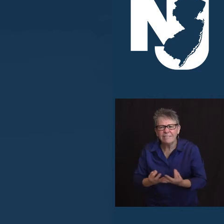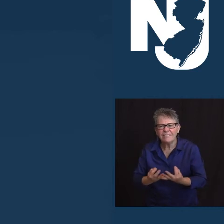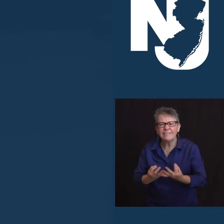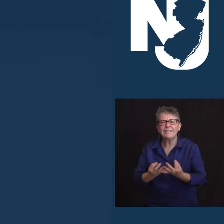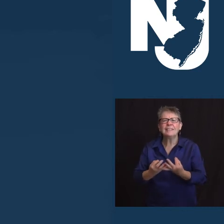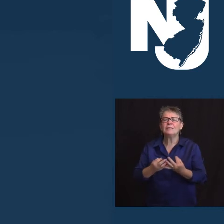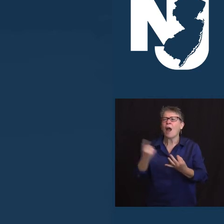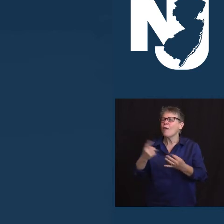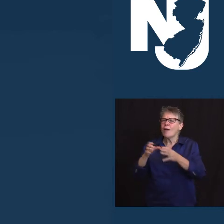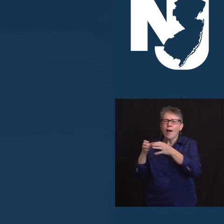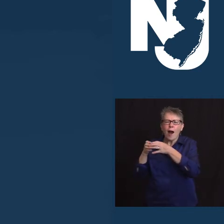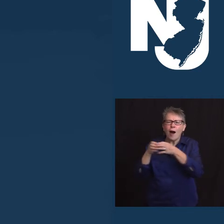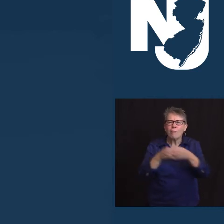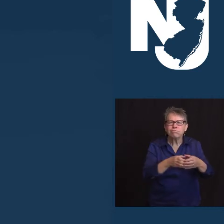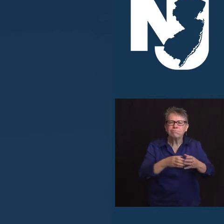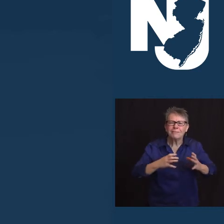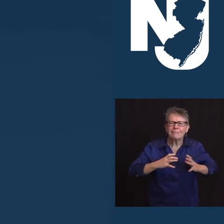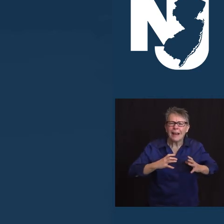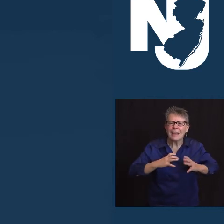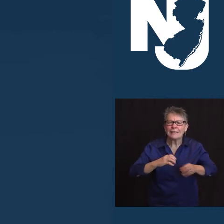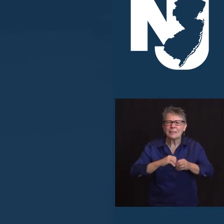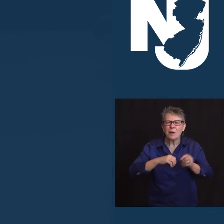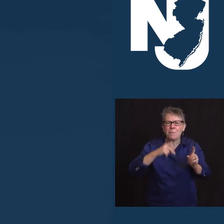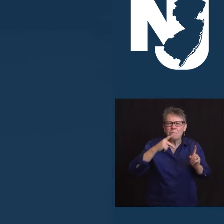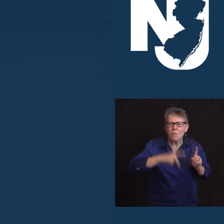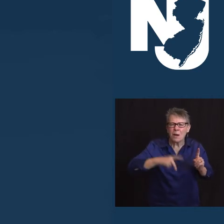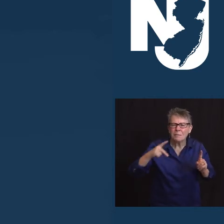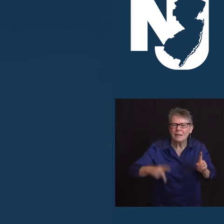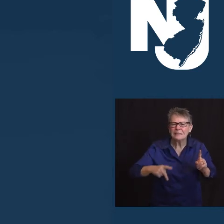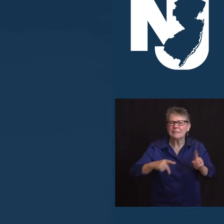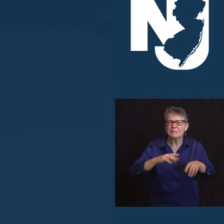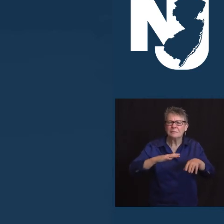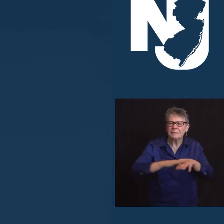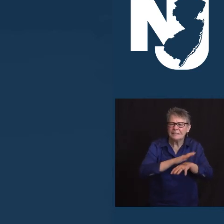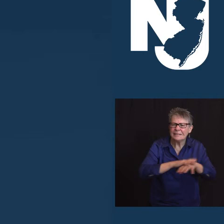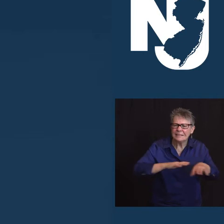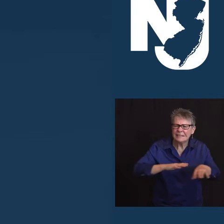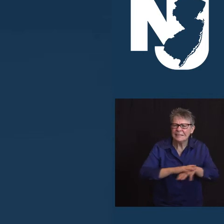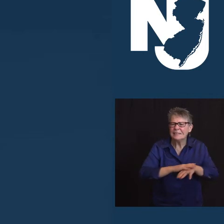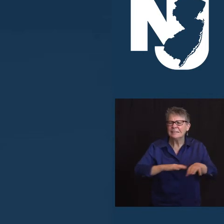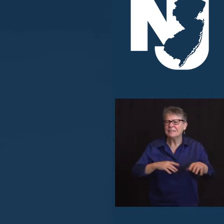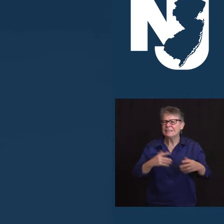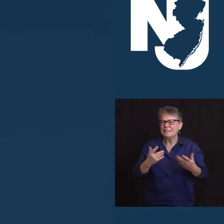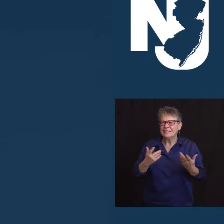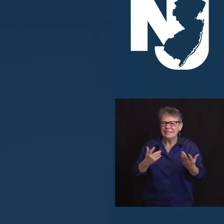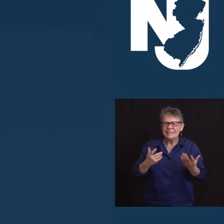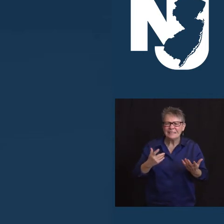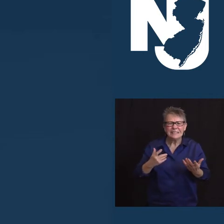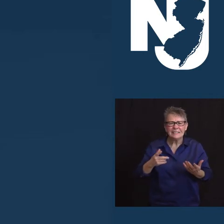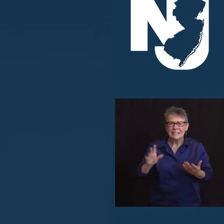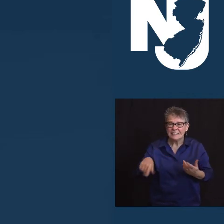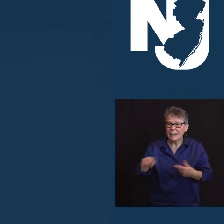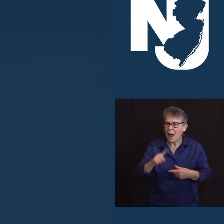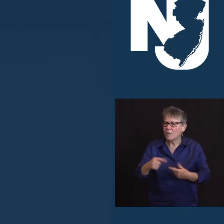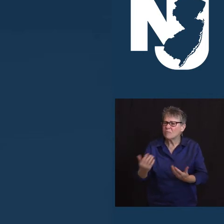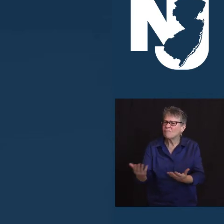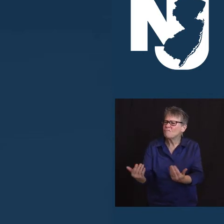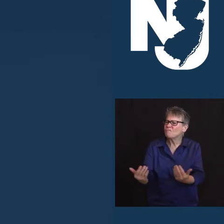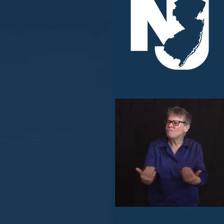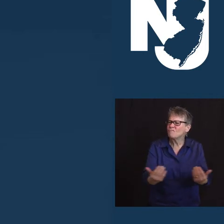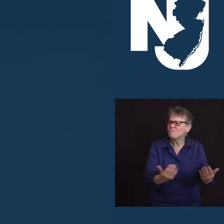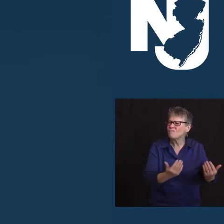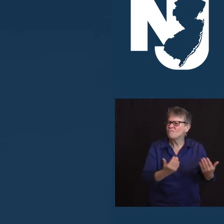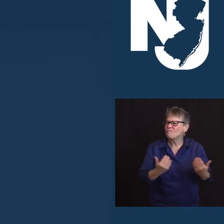making everybody, and she meant everybody, by the way, dance should the song Run Around Sue come on the radio